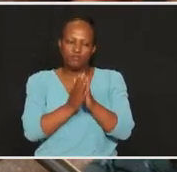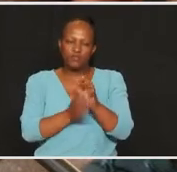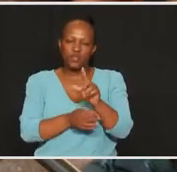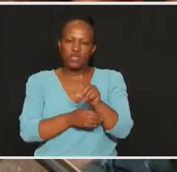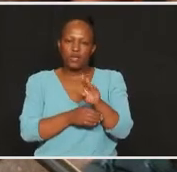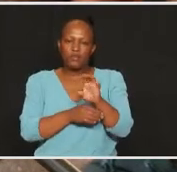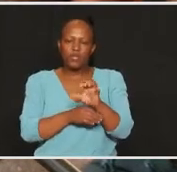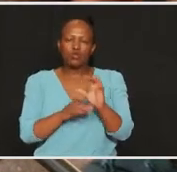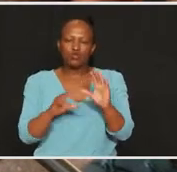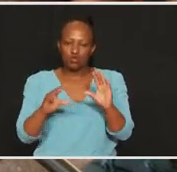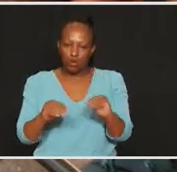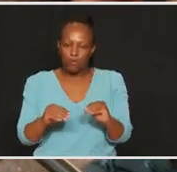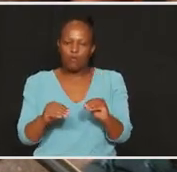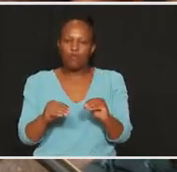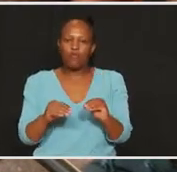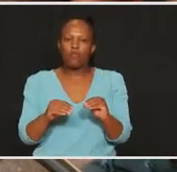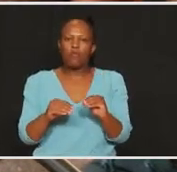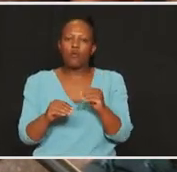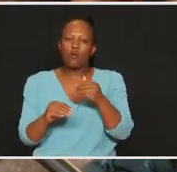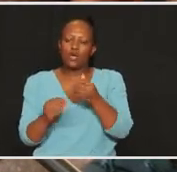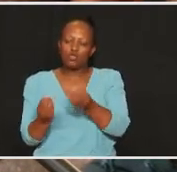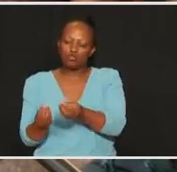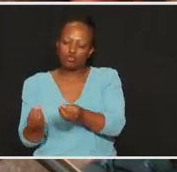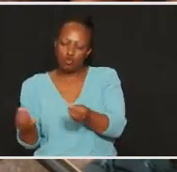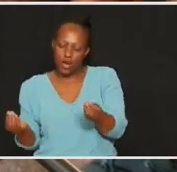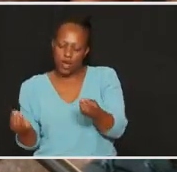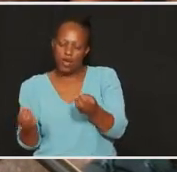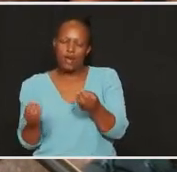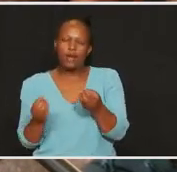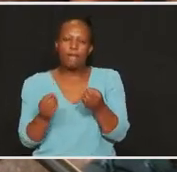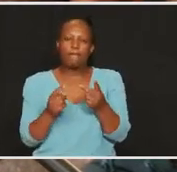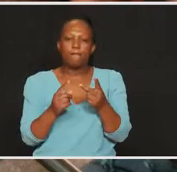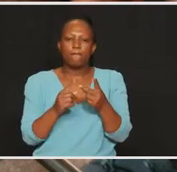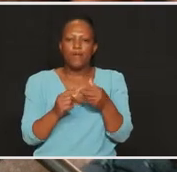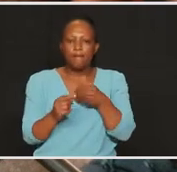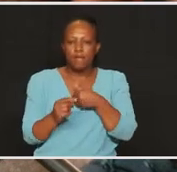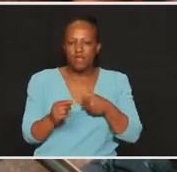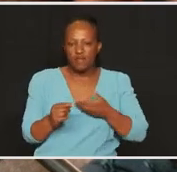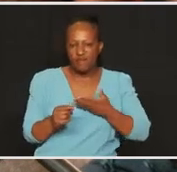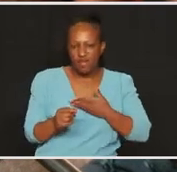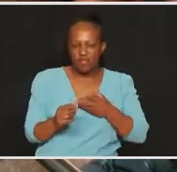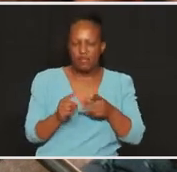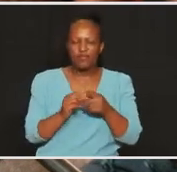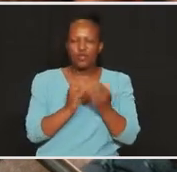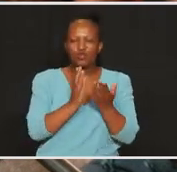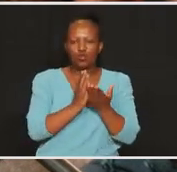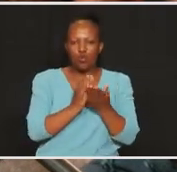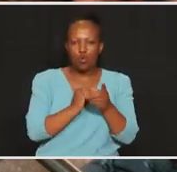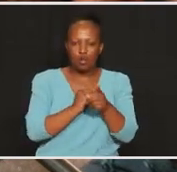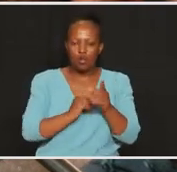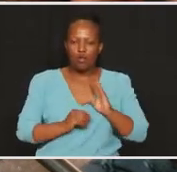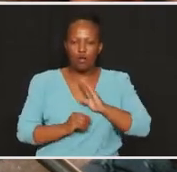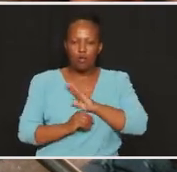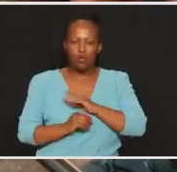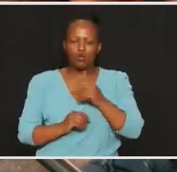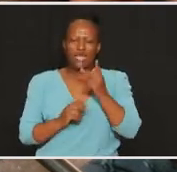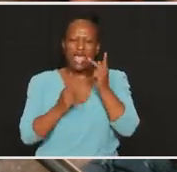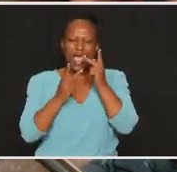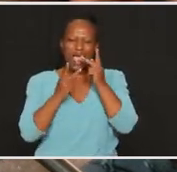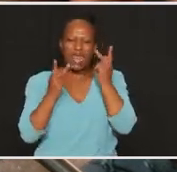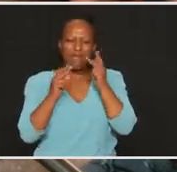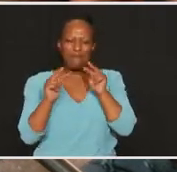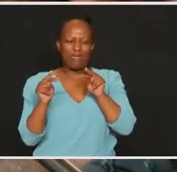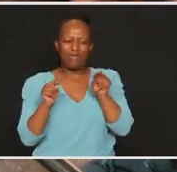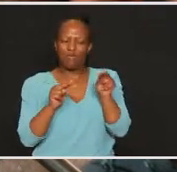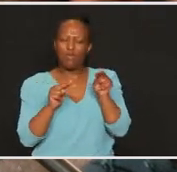treating young people parents teachers School boards and communities as potential enemies to subdue